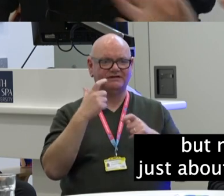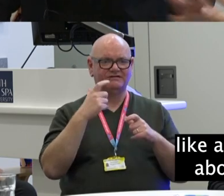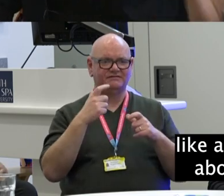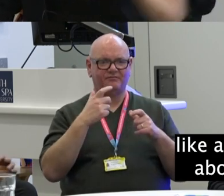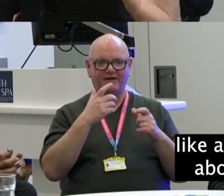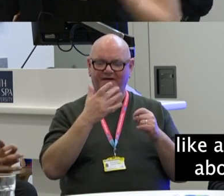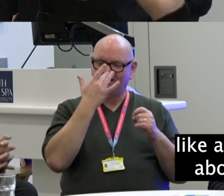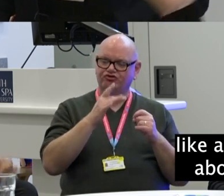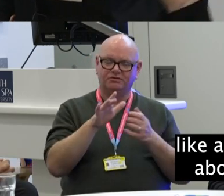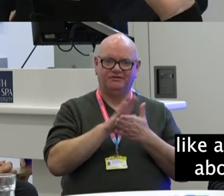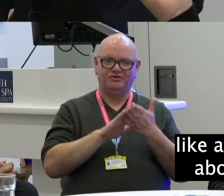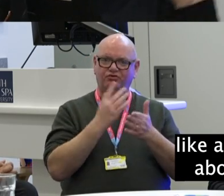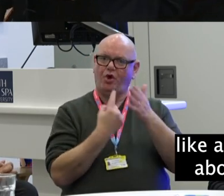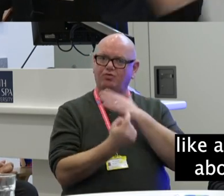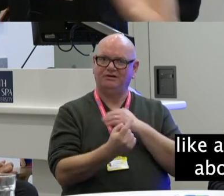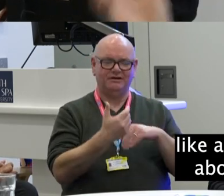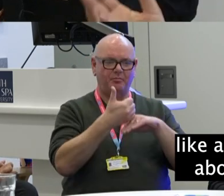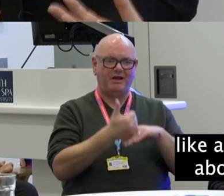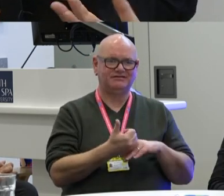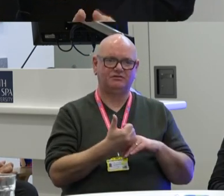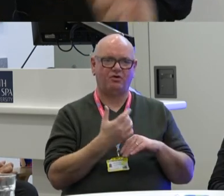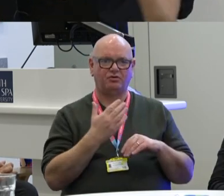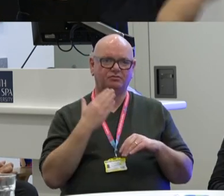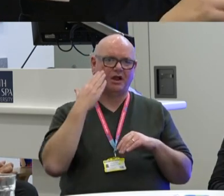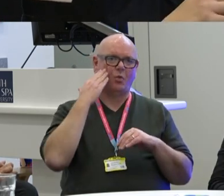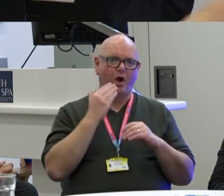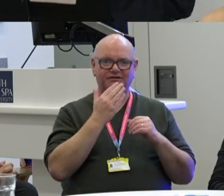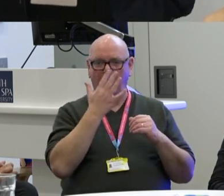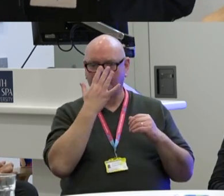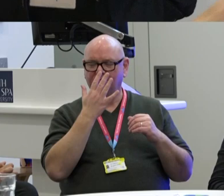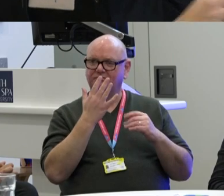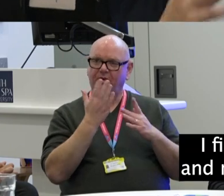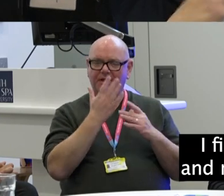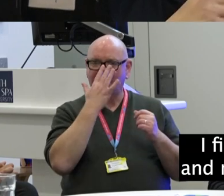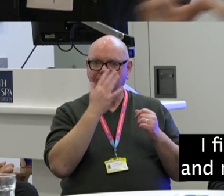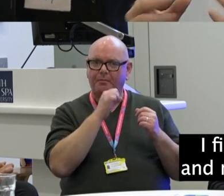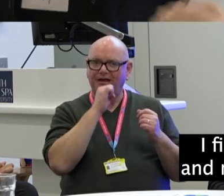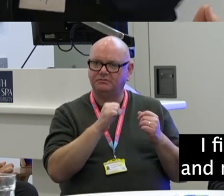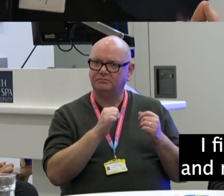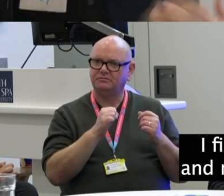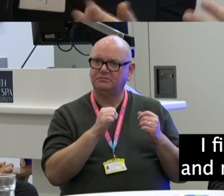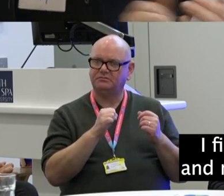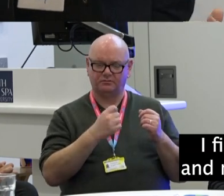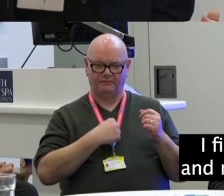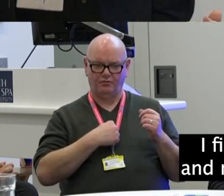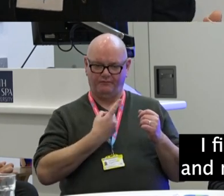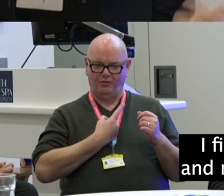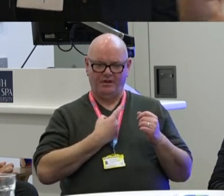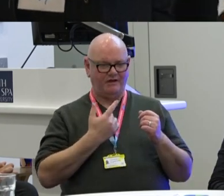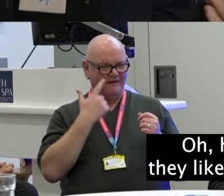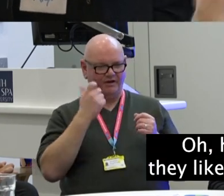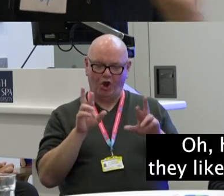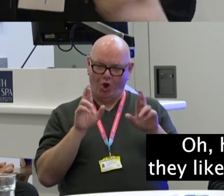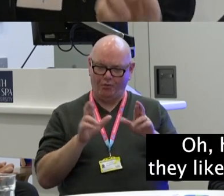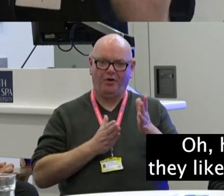guys, because like a lot of sci-fi for a long time is about white middle-aged guys. And for me, personally, I find my hope by going away and reading that, because I'm